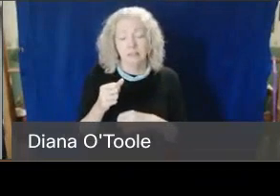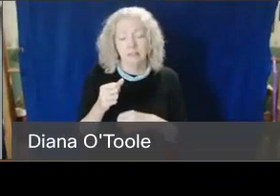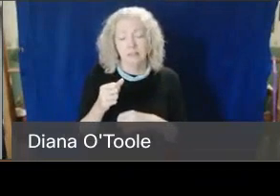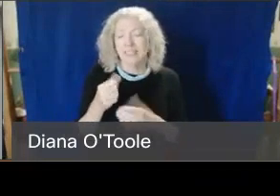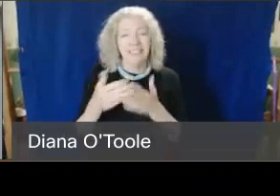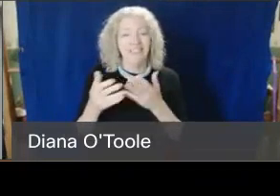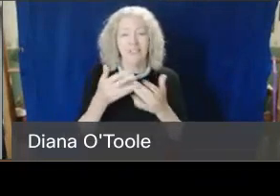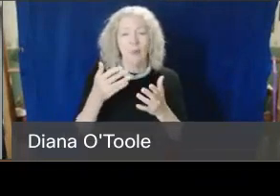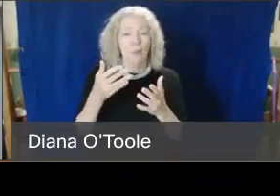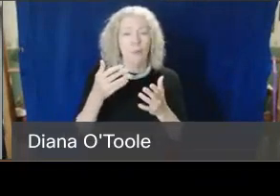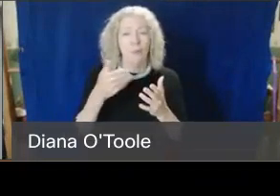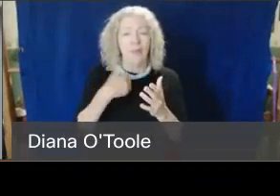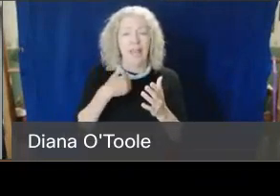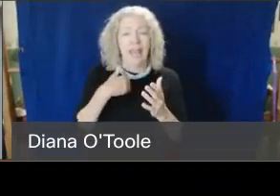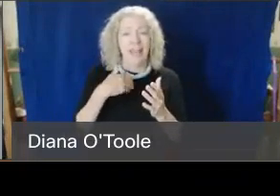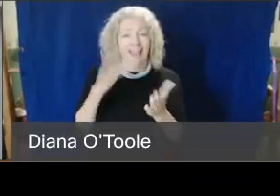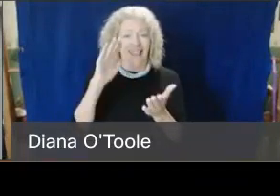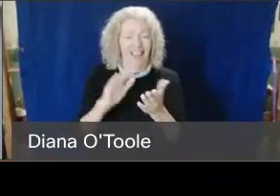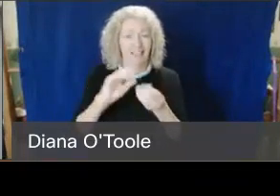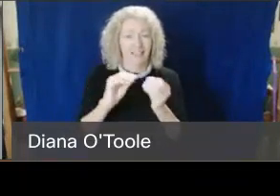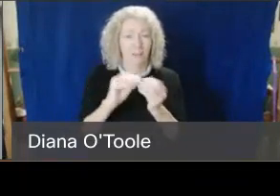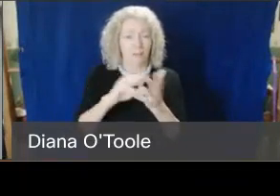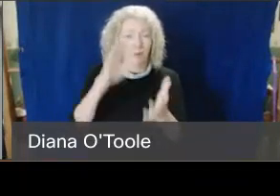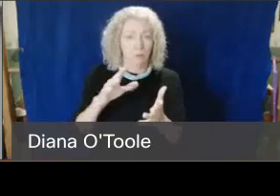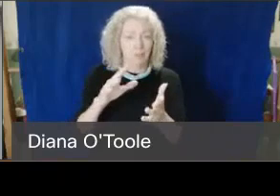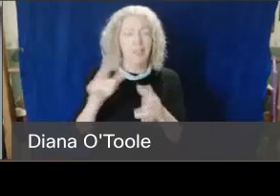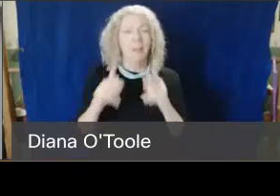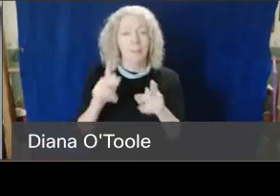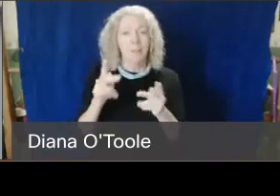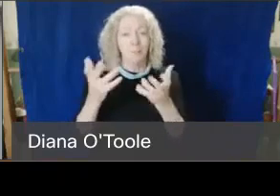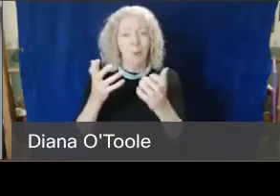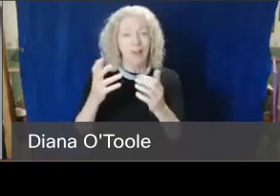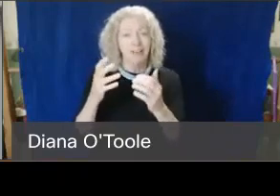almost 10% more Pell Grants than we did in the previous year.